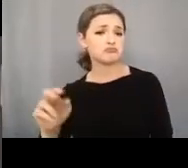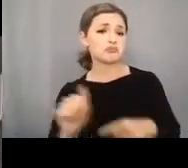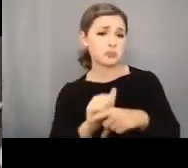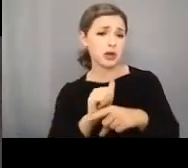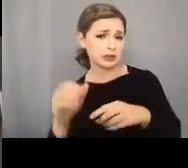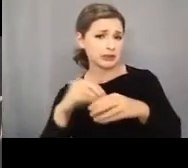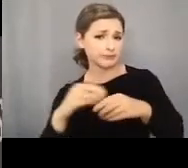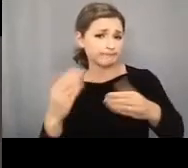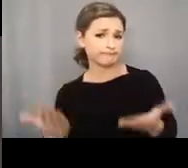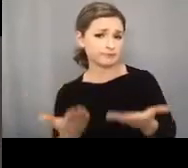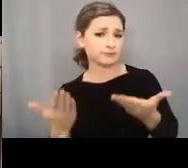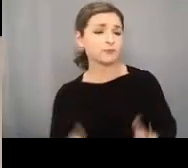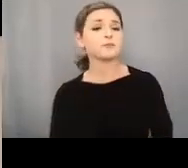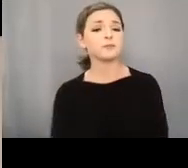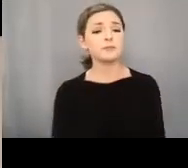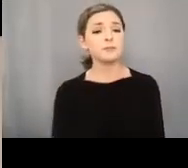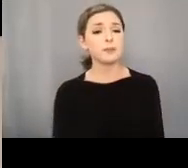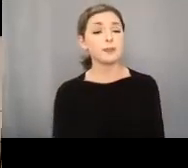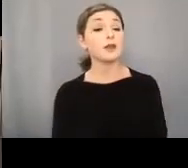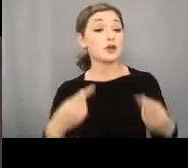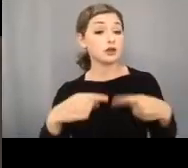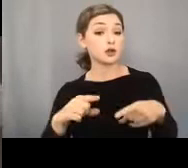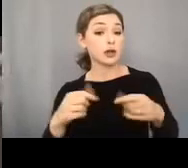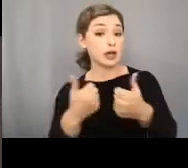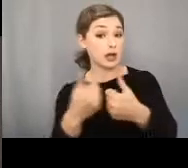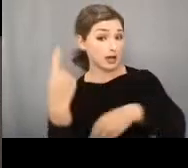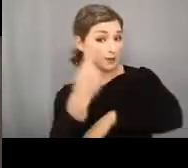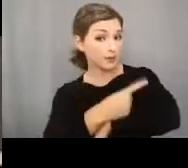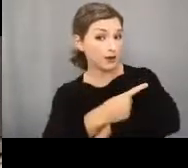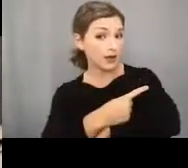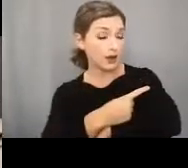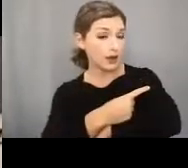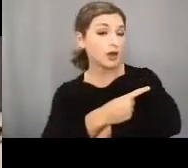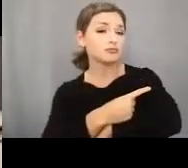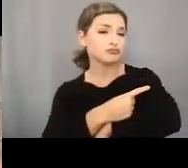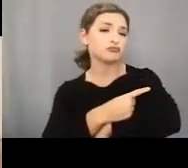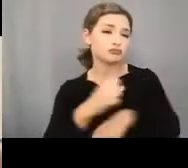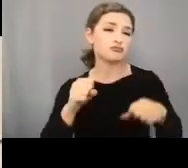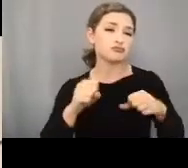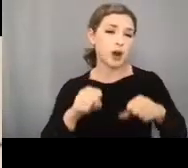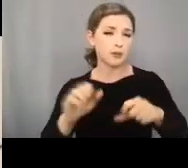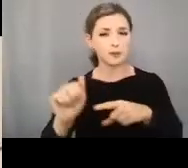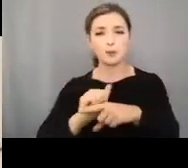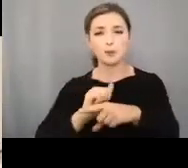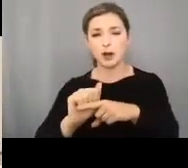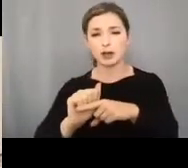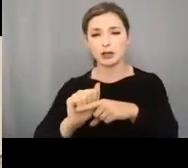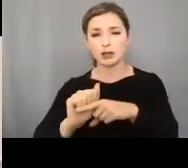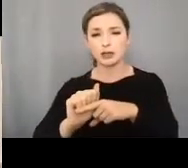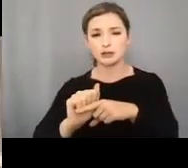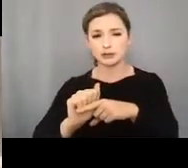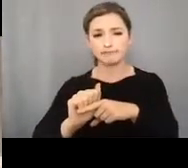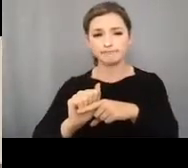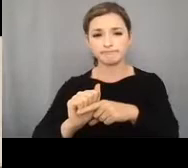During football game days, we'll cover the turf, and anybody who has a ticket to the game can come in here, and it's like a big tailgate